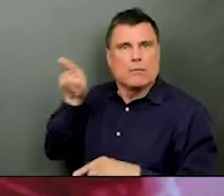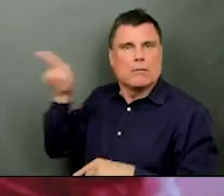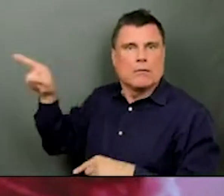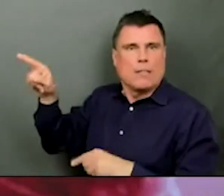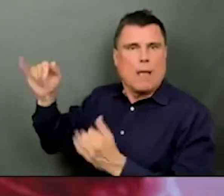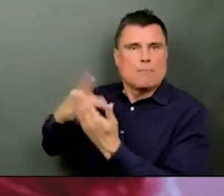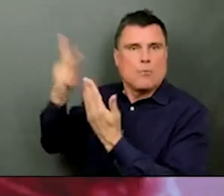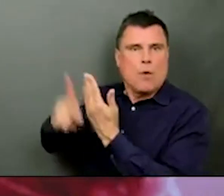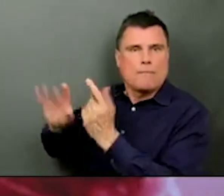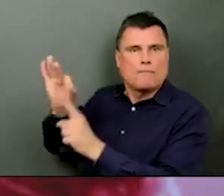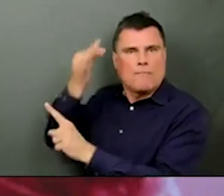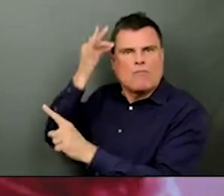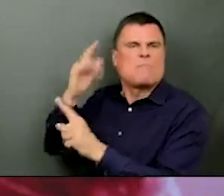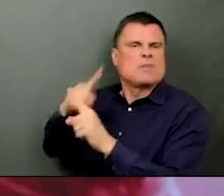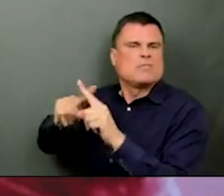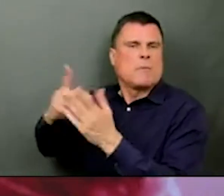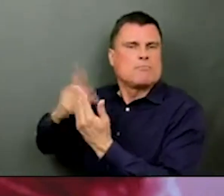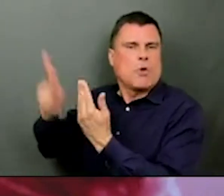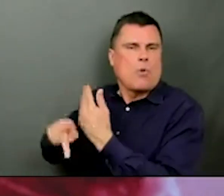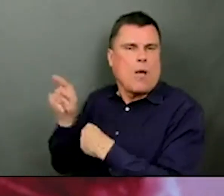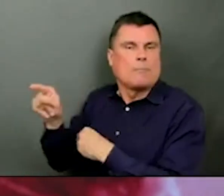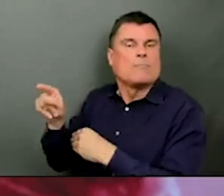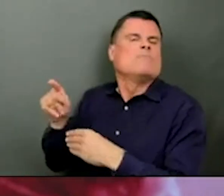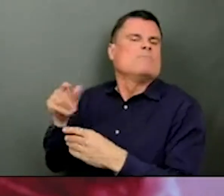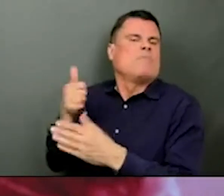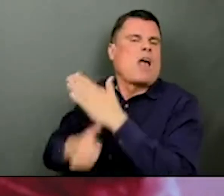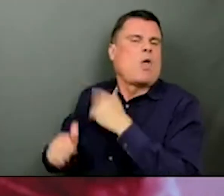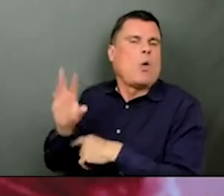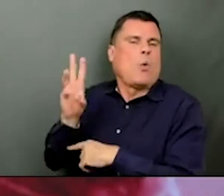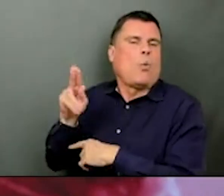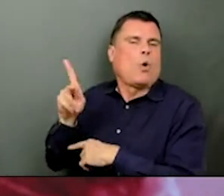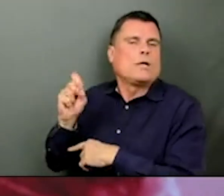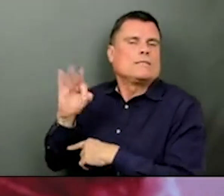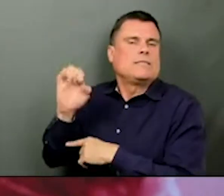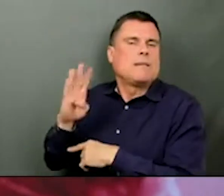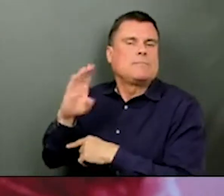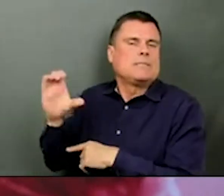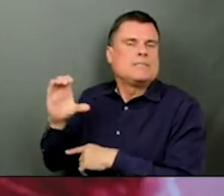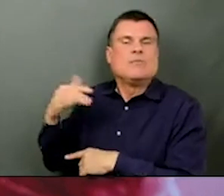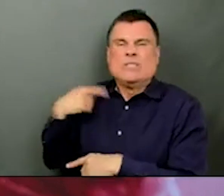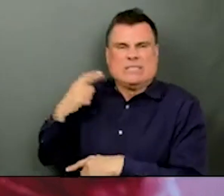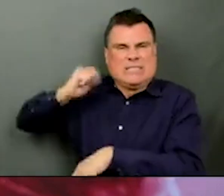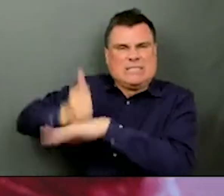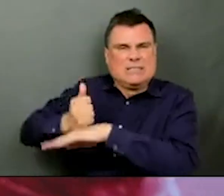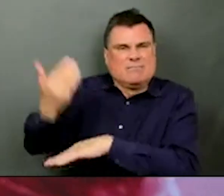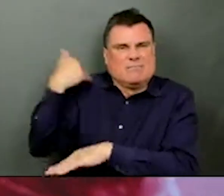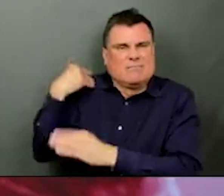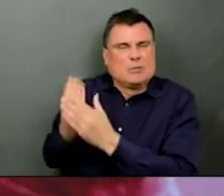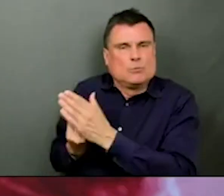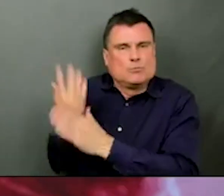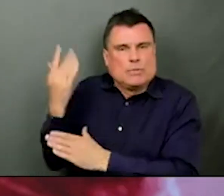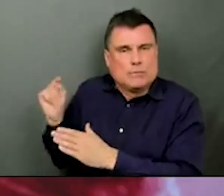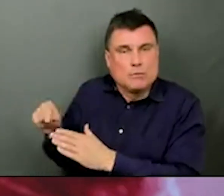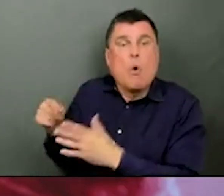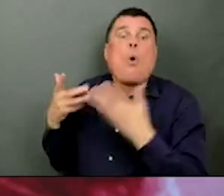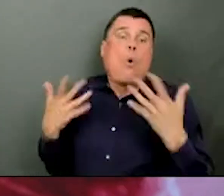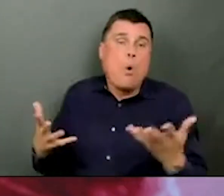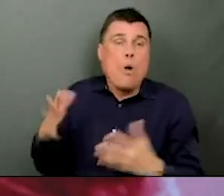did with WorkSafe back last spring, or accessing the federal program that currently exists,